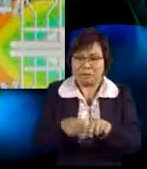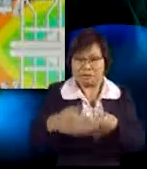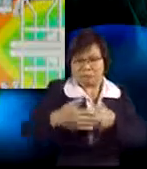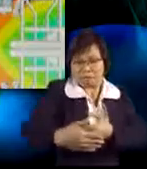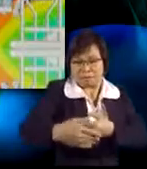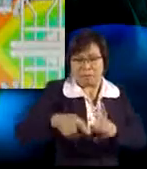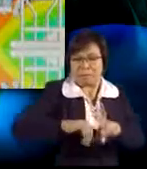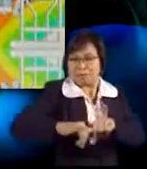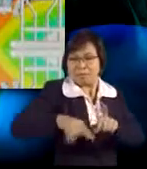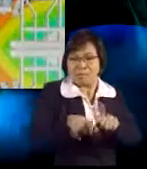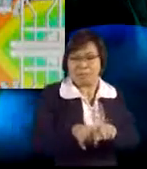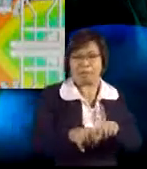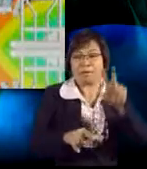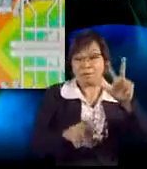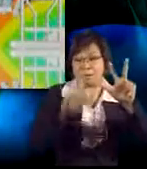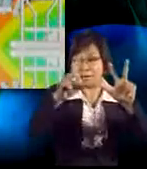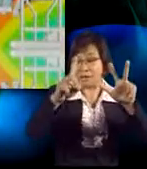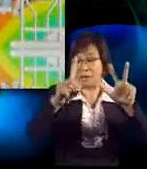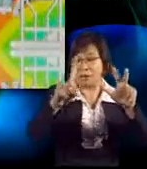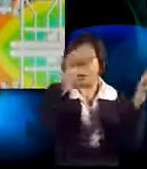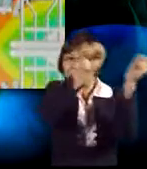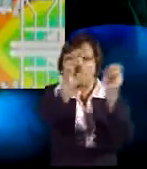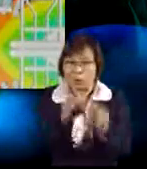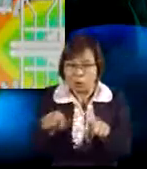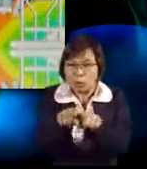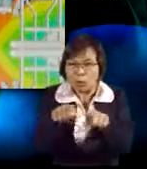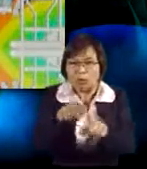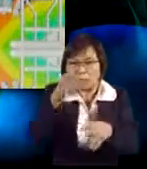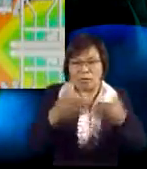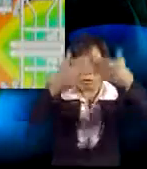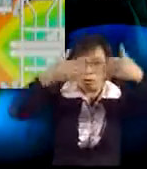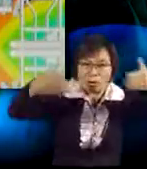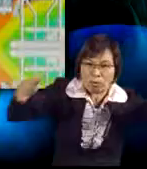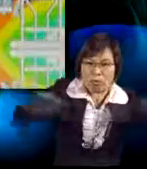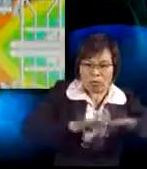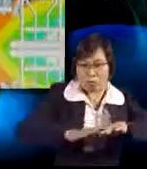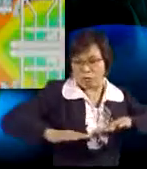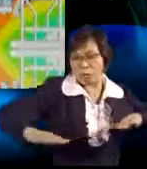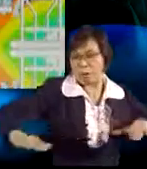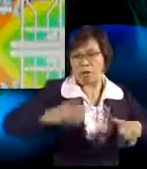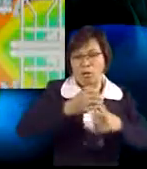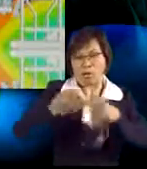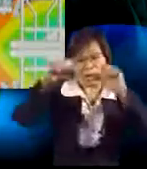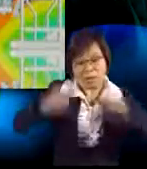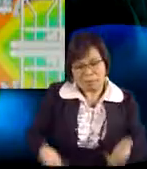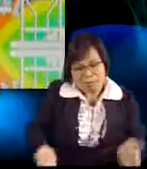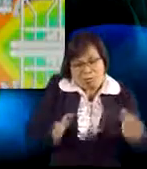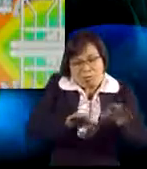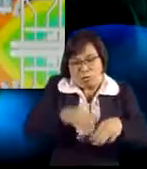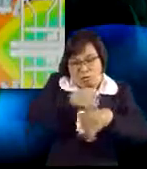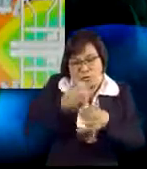The net of a three-dimensional shape is what it looks like if it is opened out flat, or it can be folded to